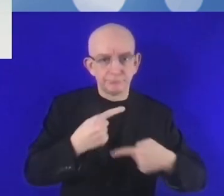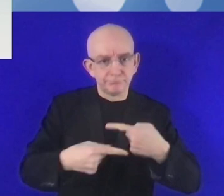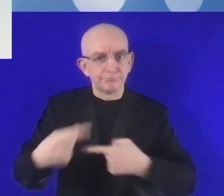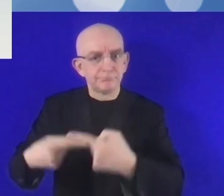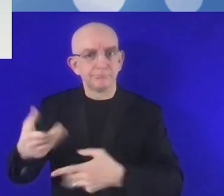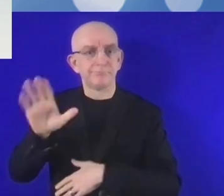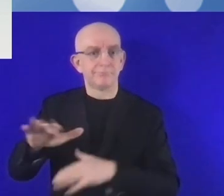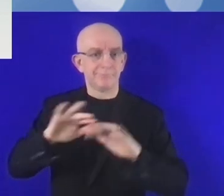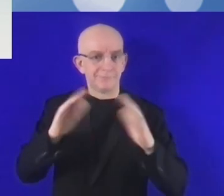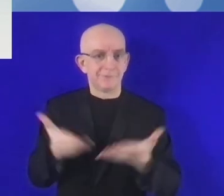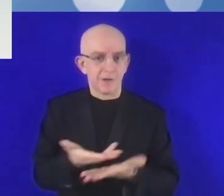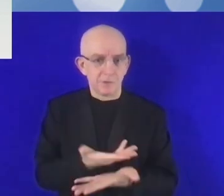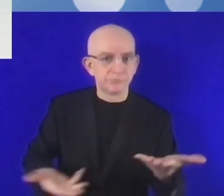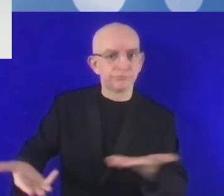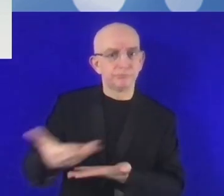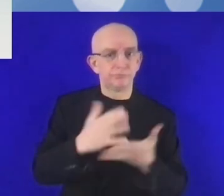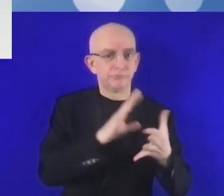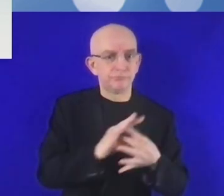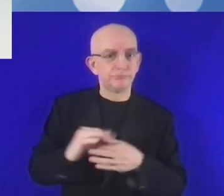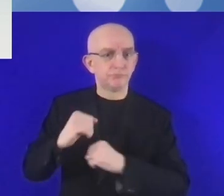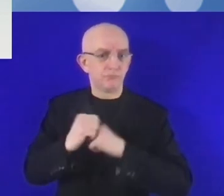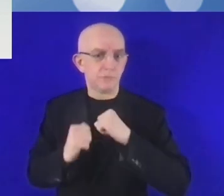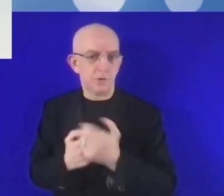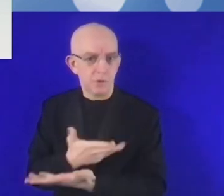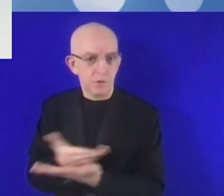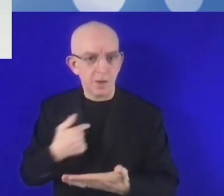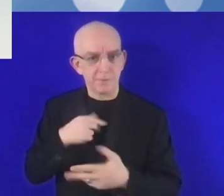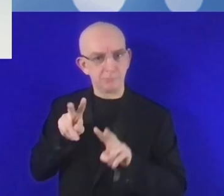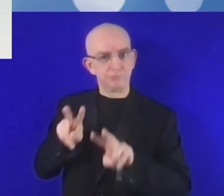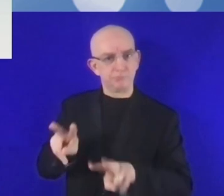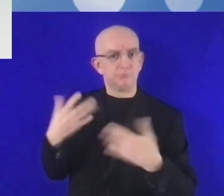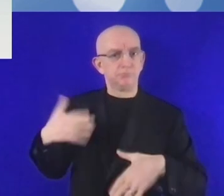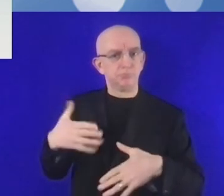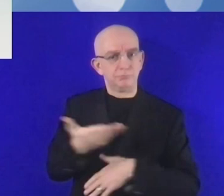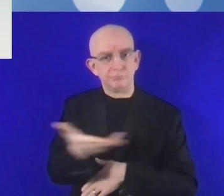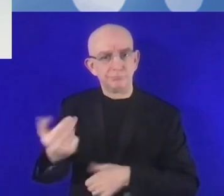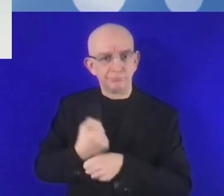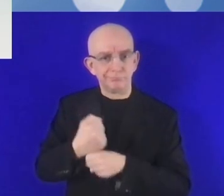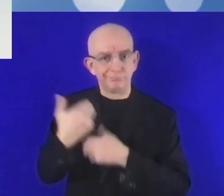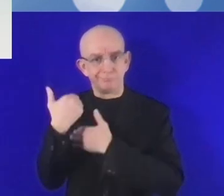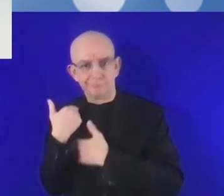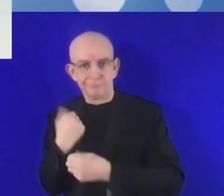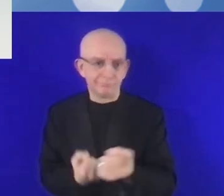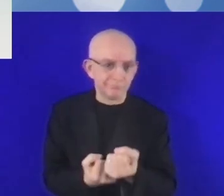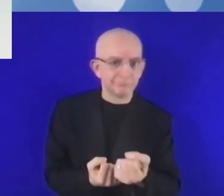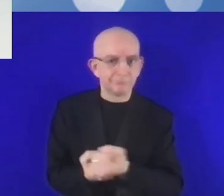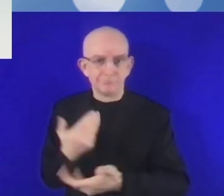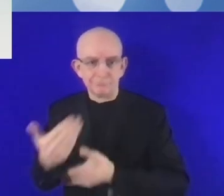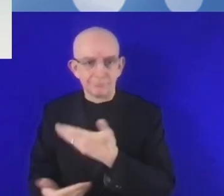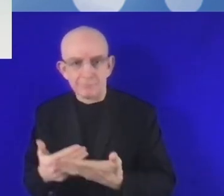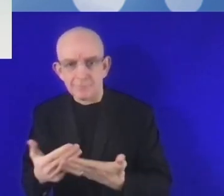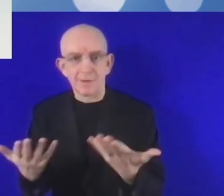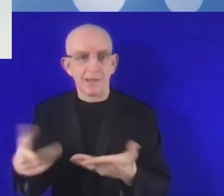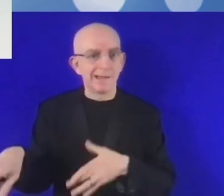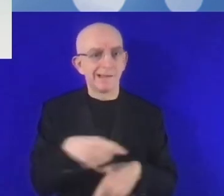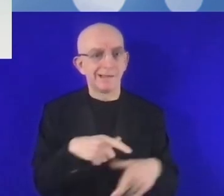in quarantine or in lockdown and couldn't go to work or to the data centers. And network operators have shared contact information and asked